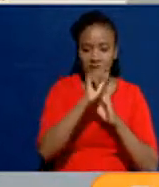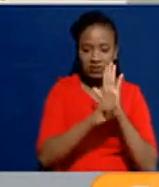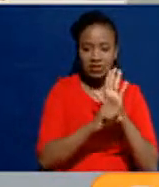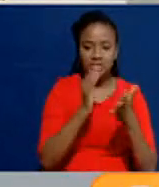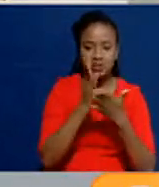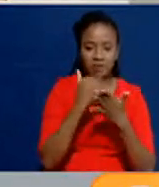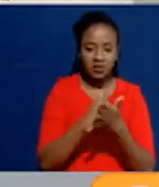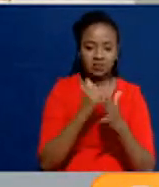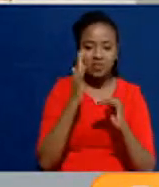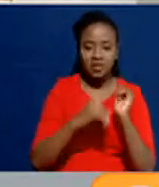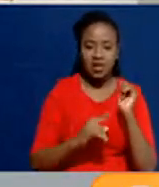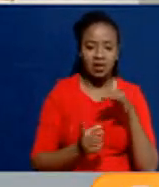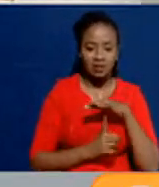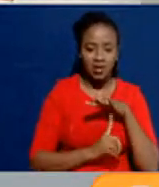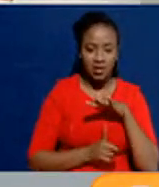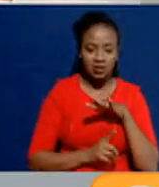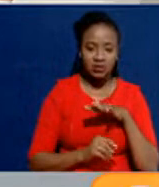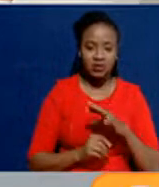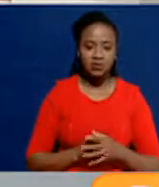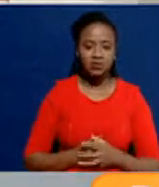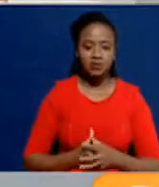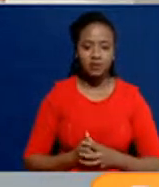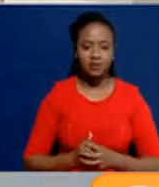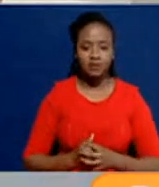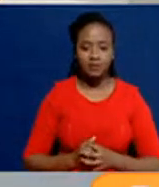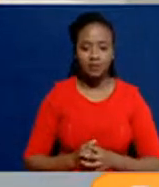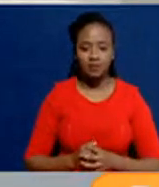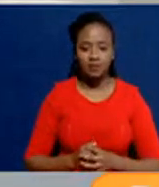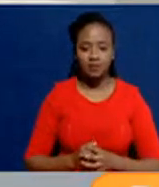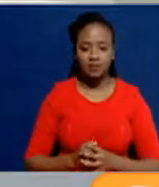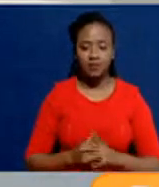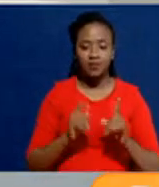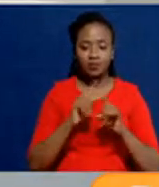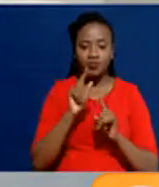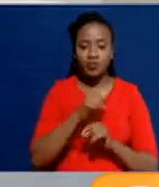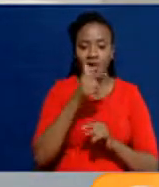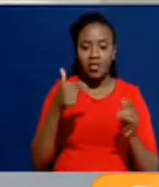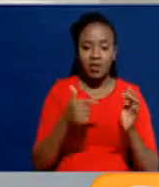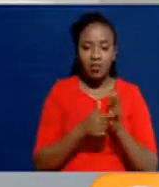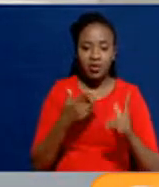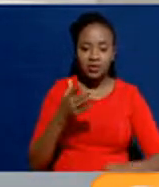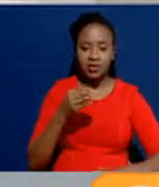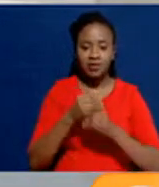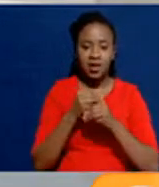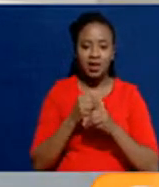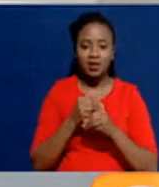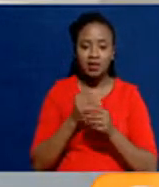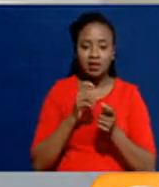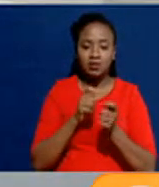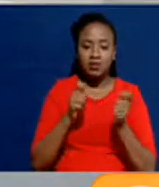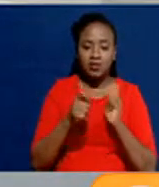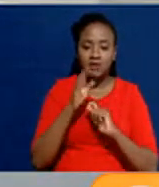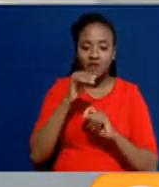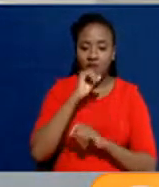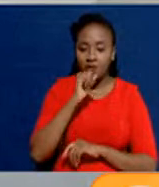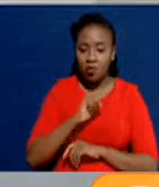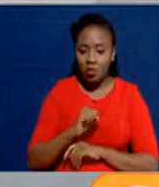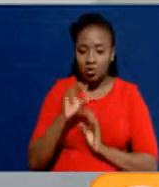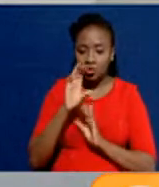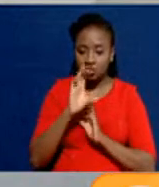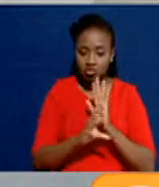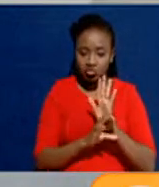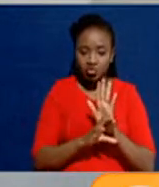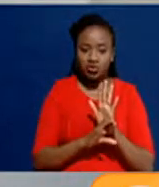as opposed to ministries. And look at how they also touched on the transition from the old constitution to the current one.